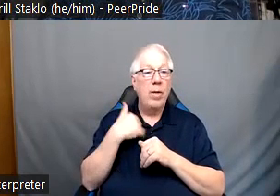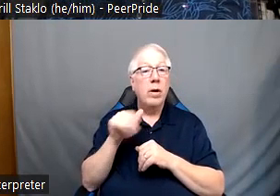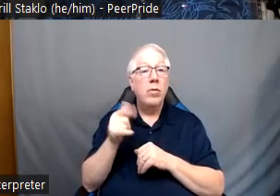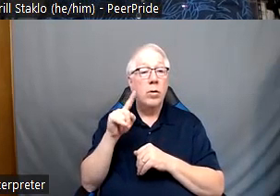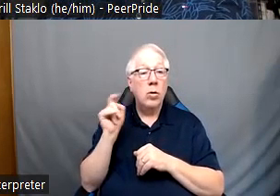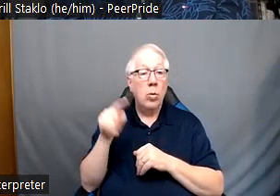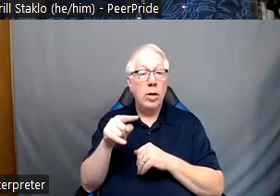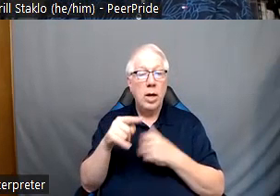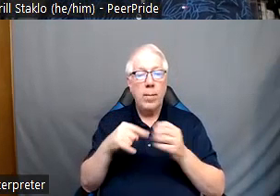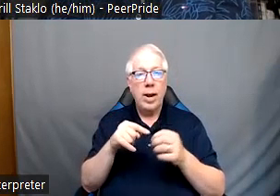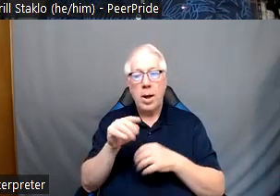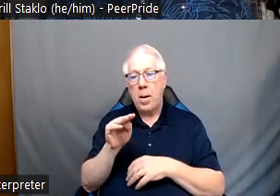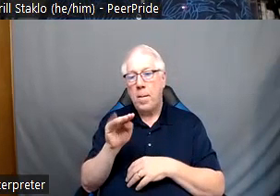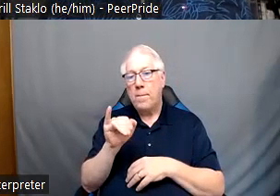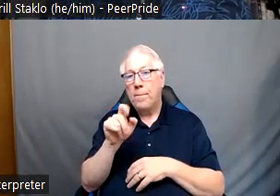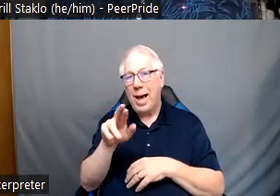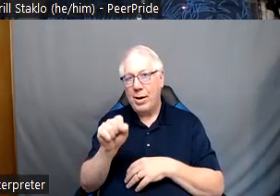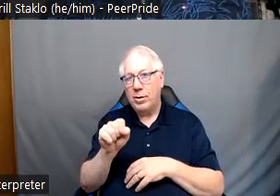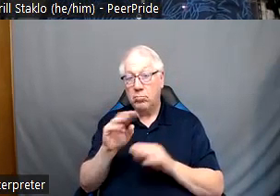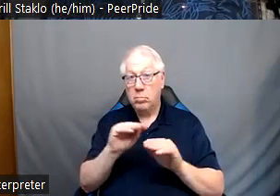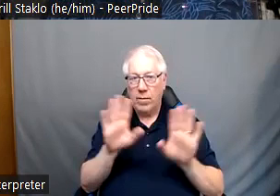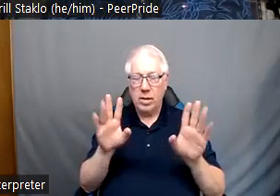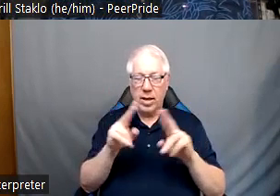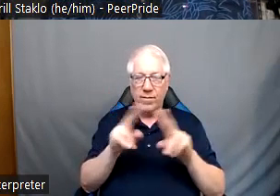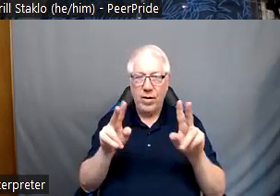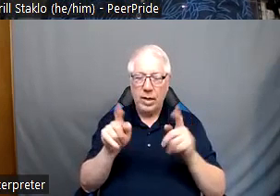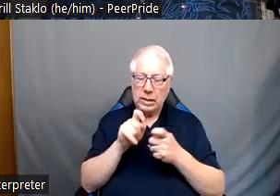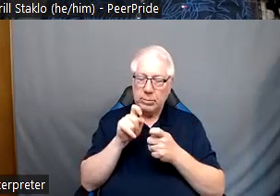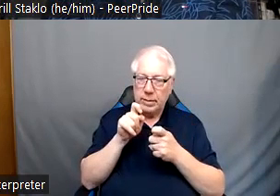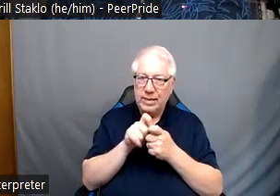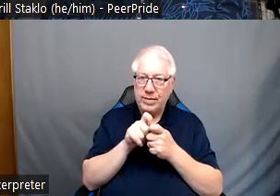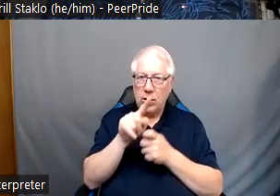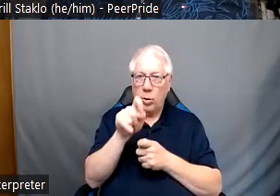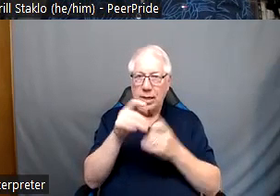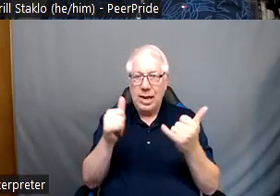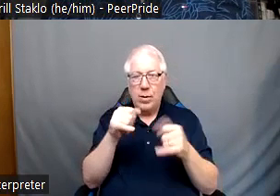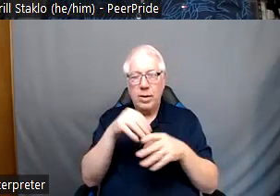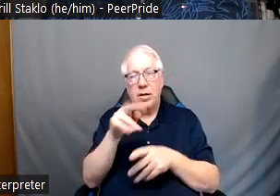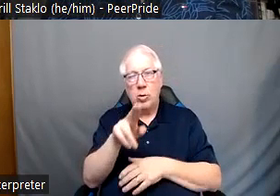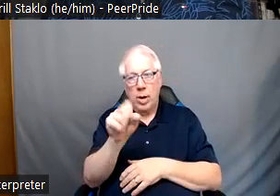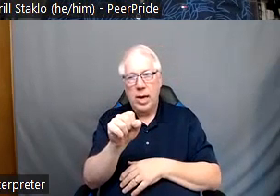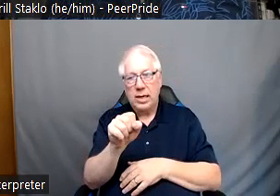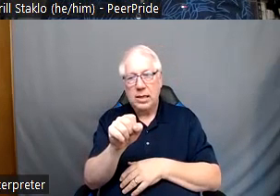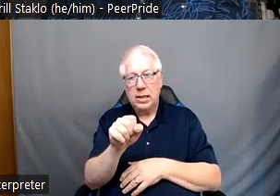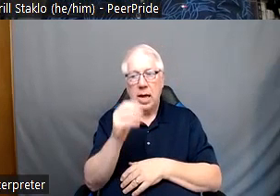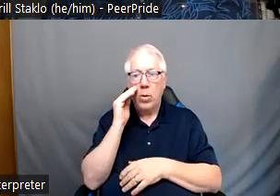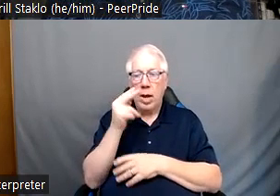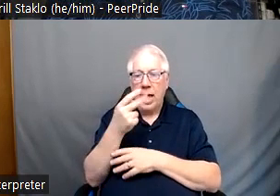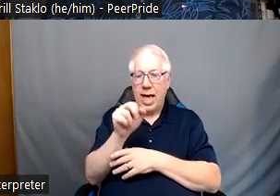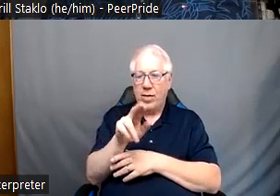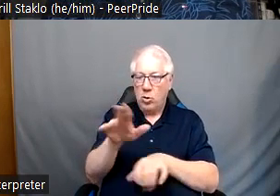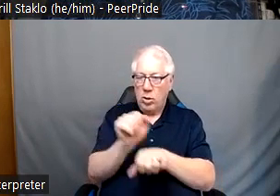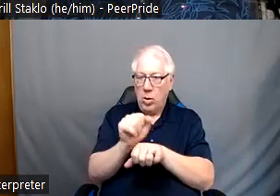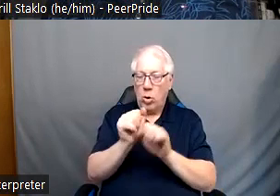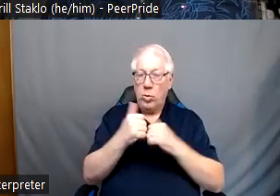question about minors, which is obviously a very specific question right now in the United States. And I know, Heather, you do that work with